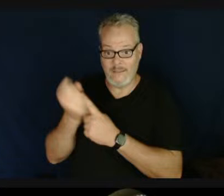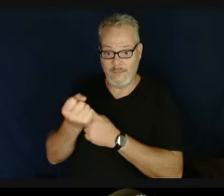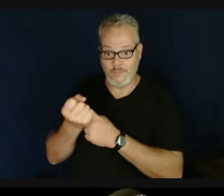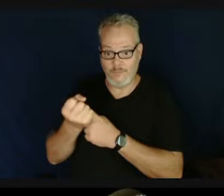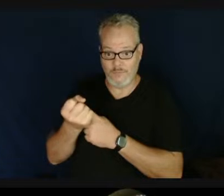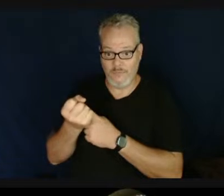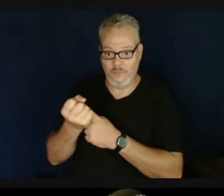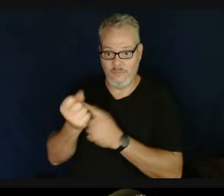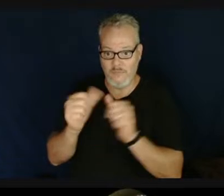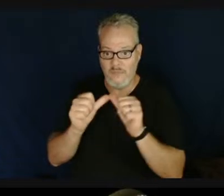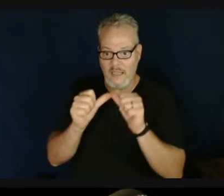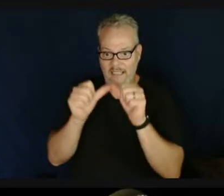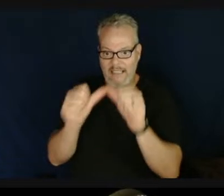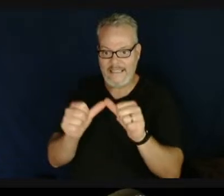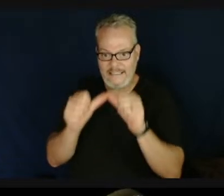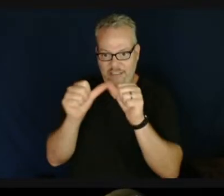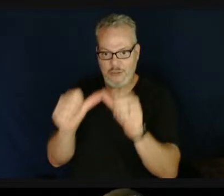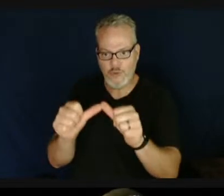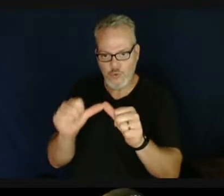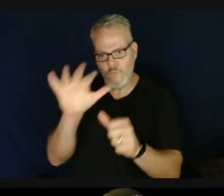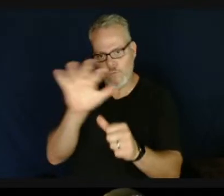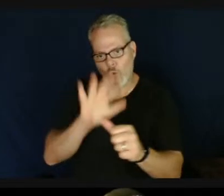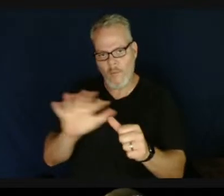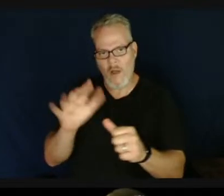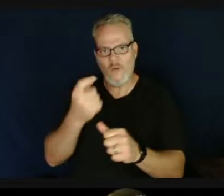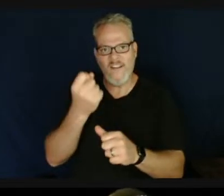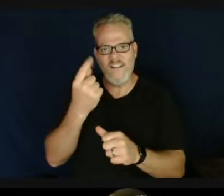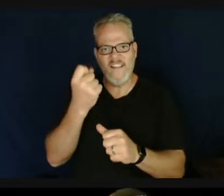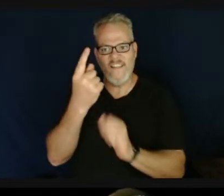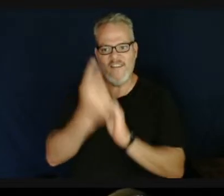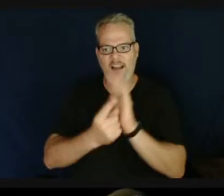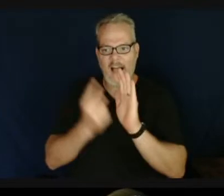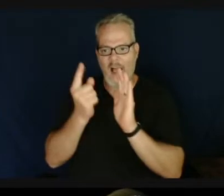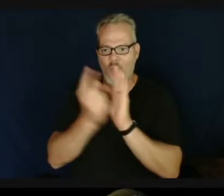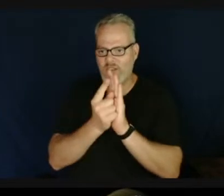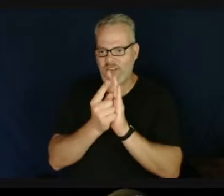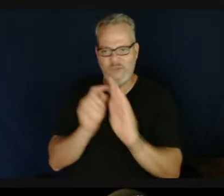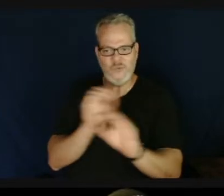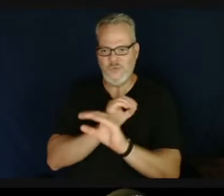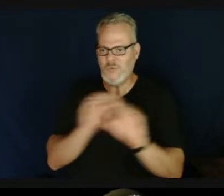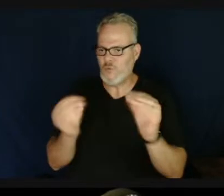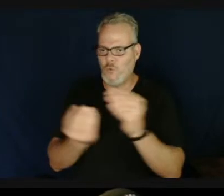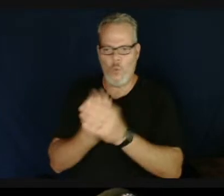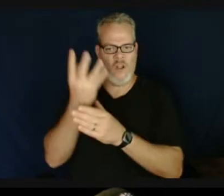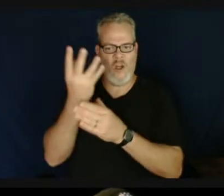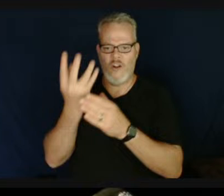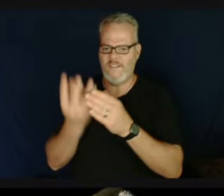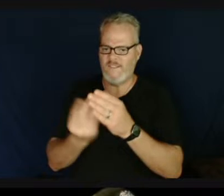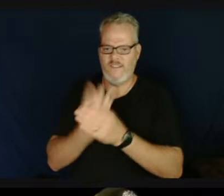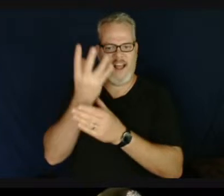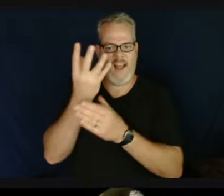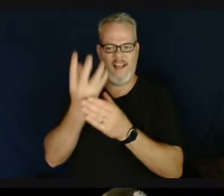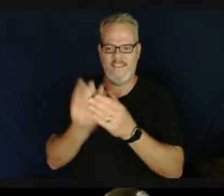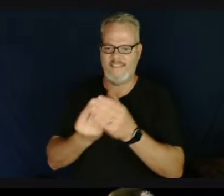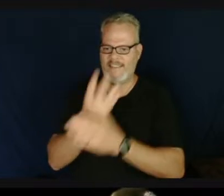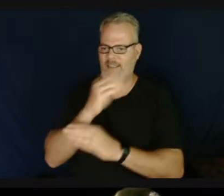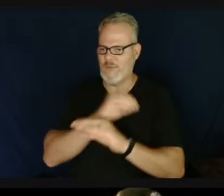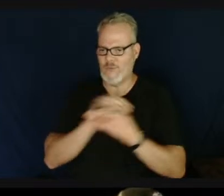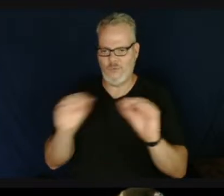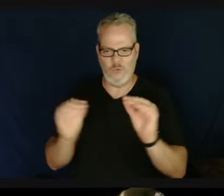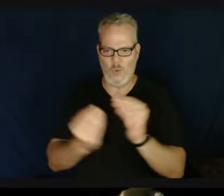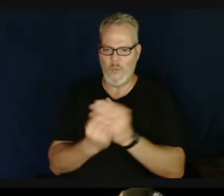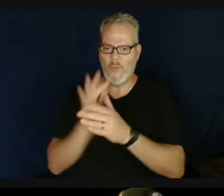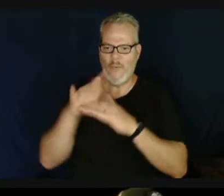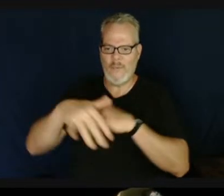it continued for a little bit more than 11 hours. No large fountain developed, nor was there significant lava extrusion. It